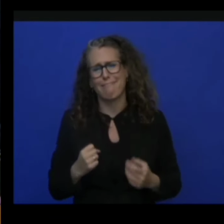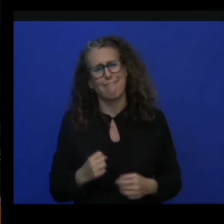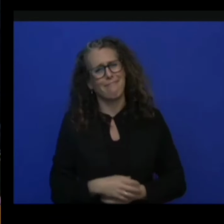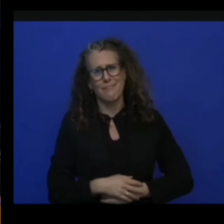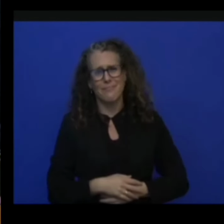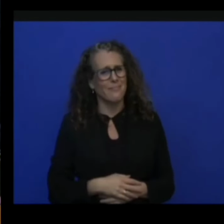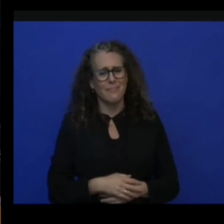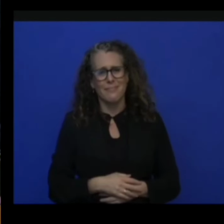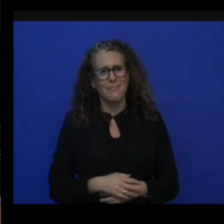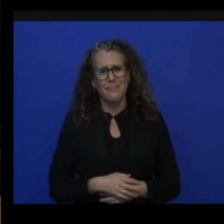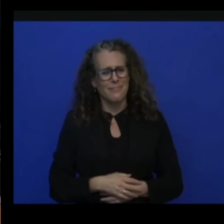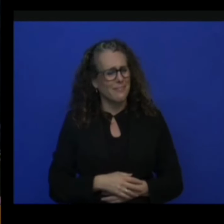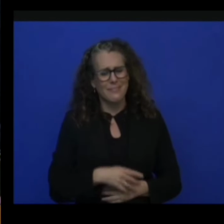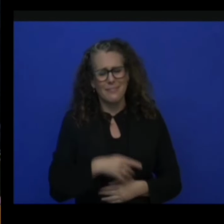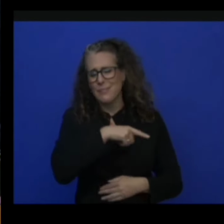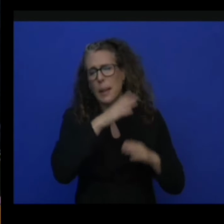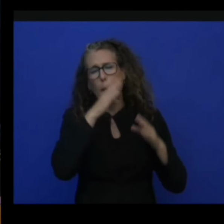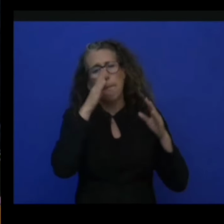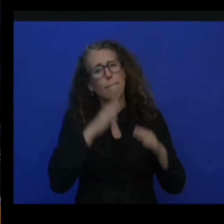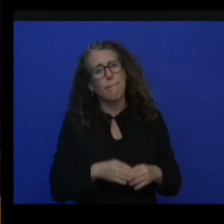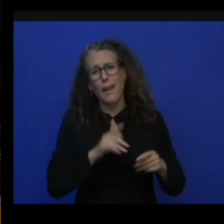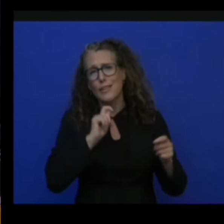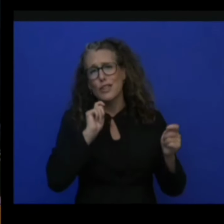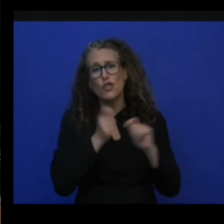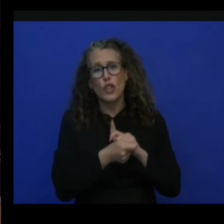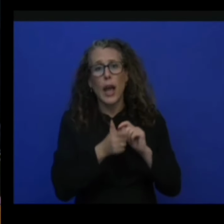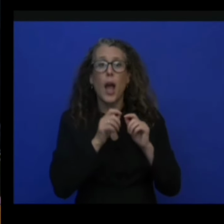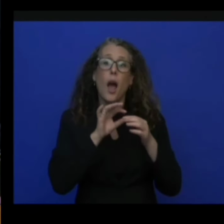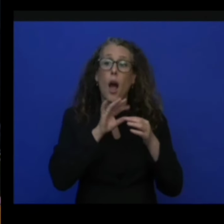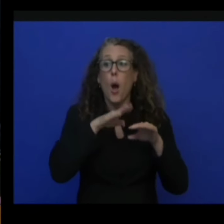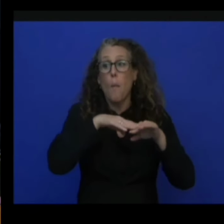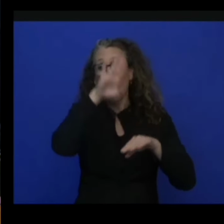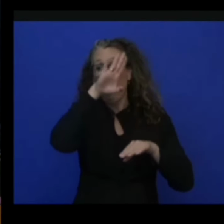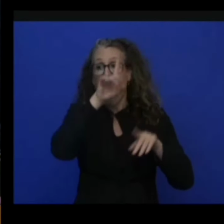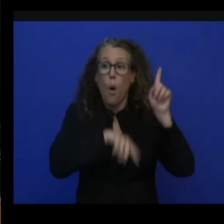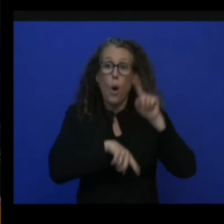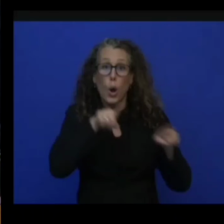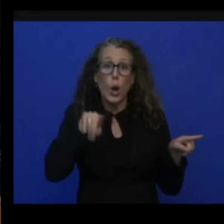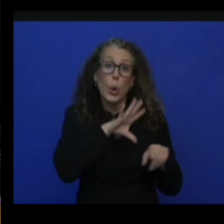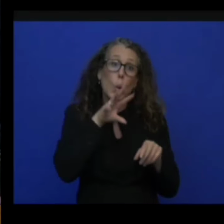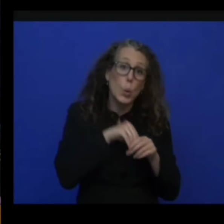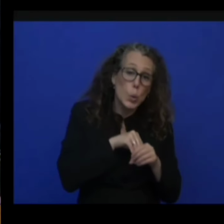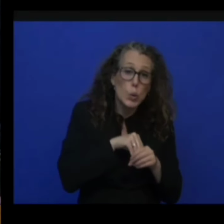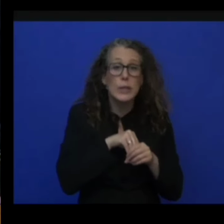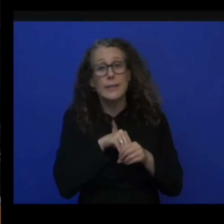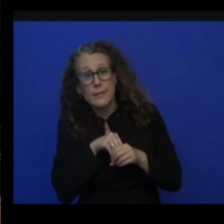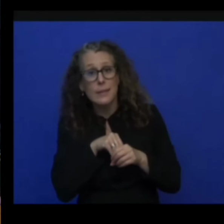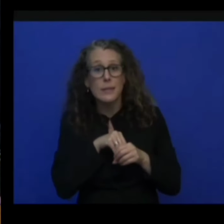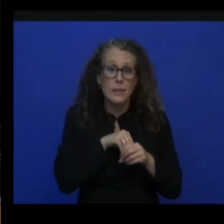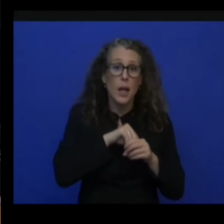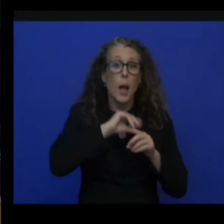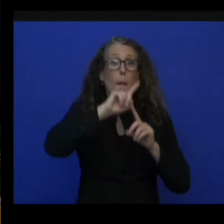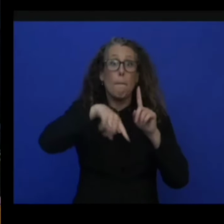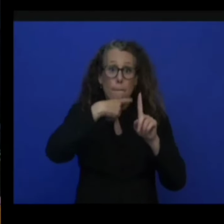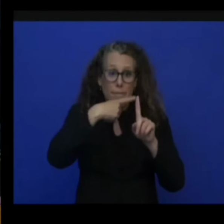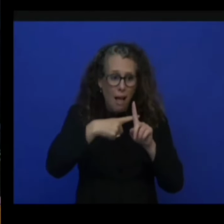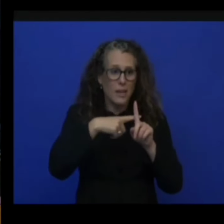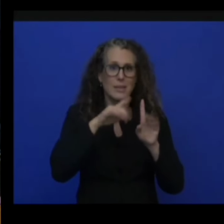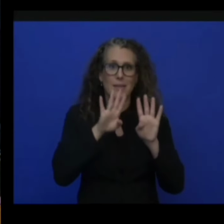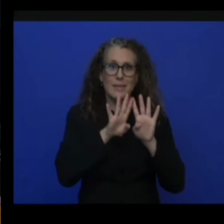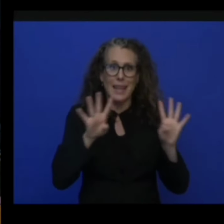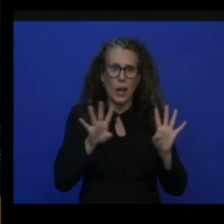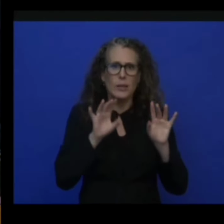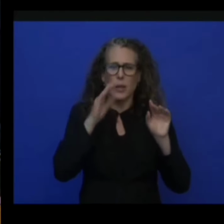reflect not just changes in inclusions, but also its own ability to adapt to growing